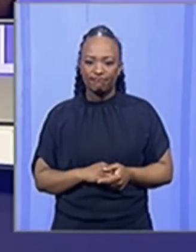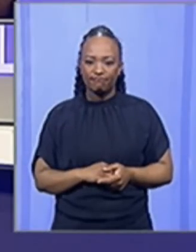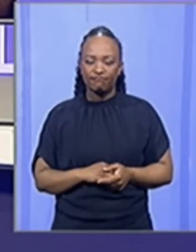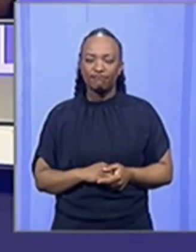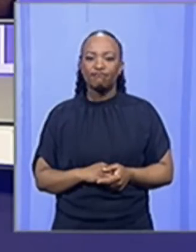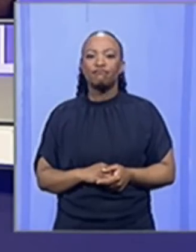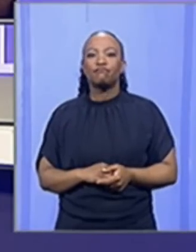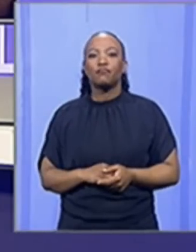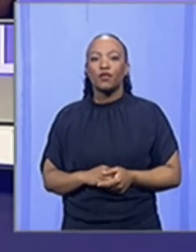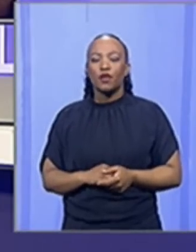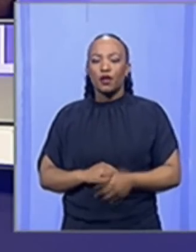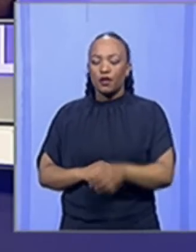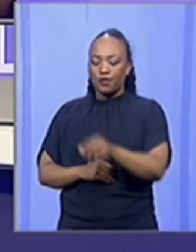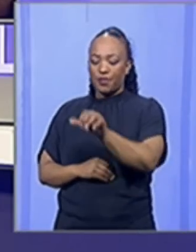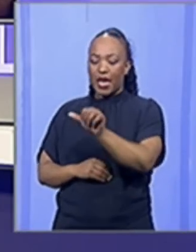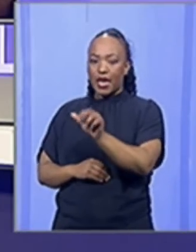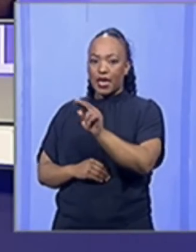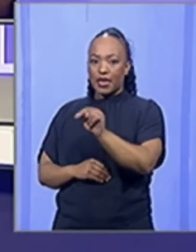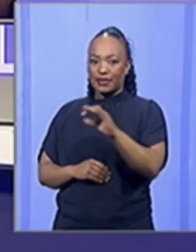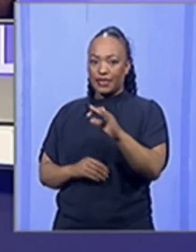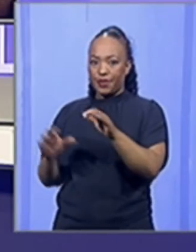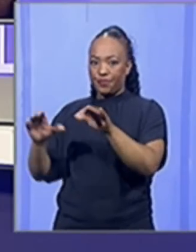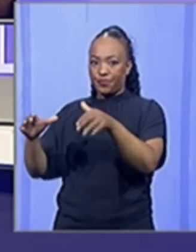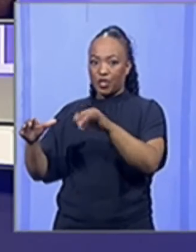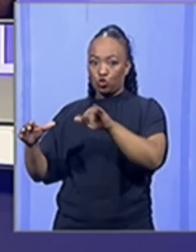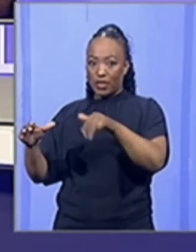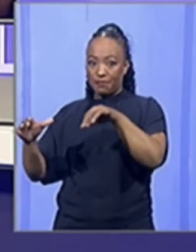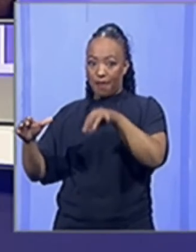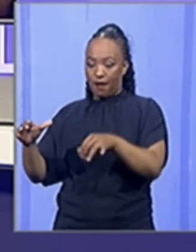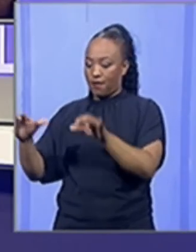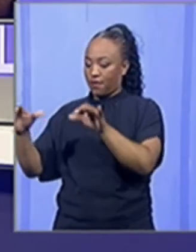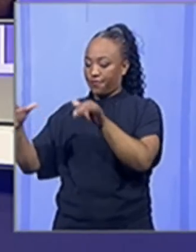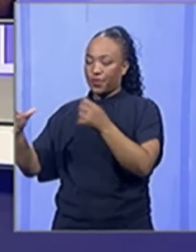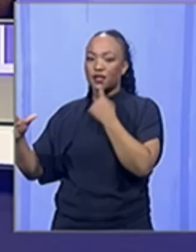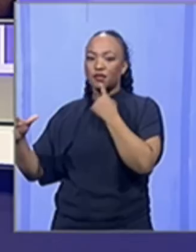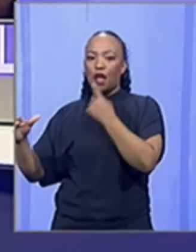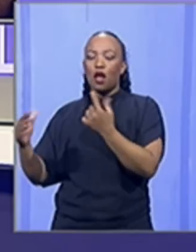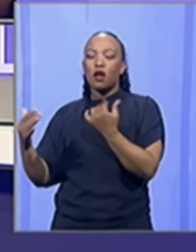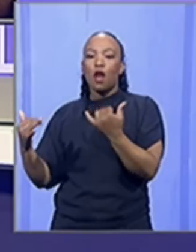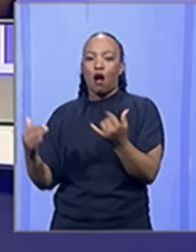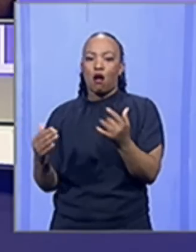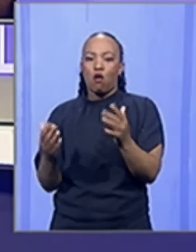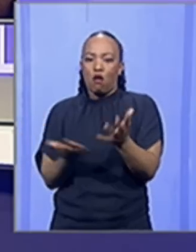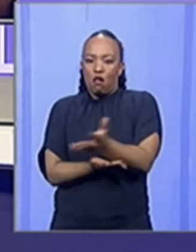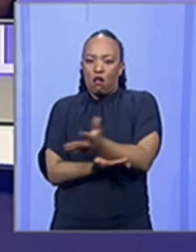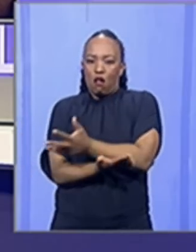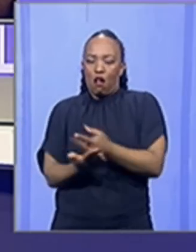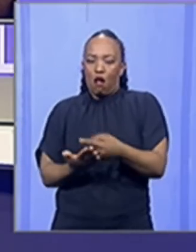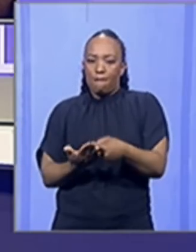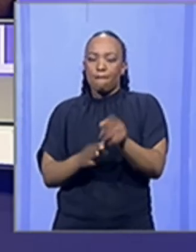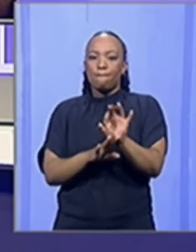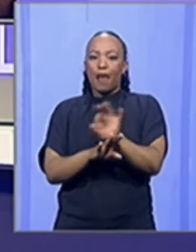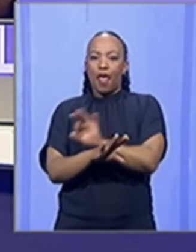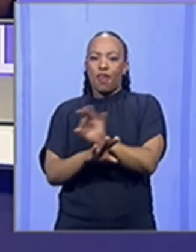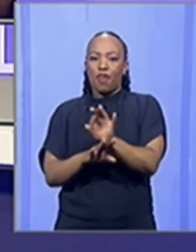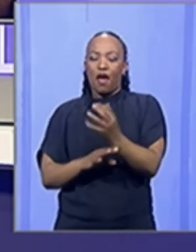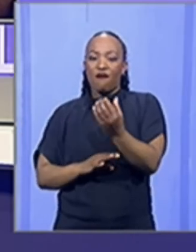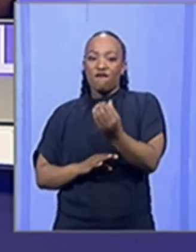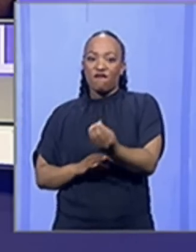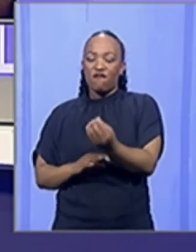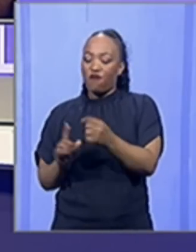lekoko la ANC mo kgaolong ya Johannesburg la re le logile maano a tla kgontshang meeramogolo wa Johannesburg Kabelo